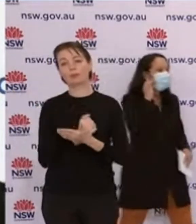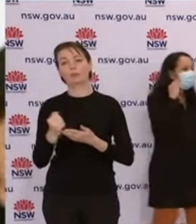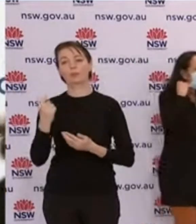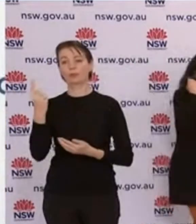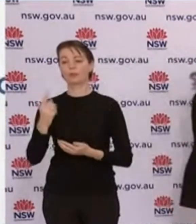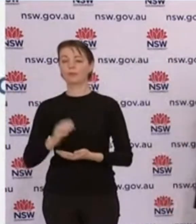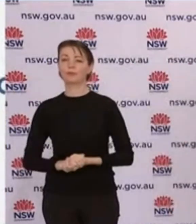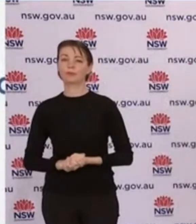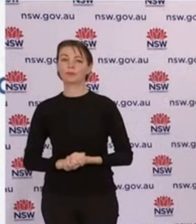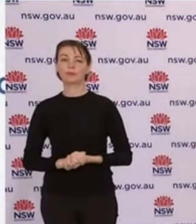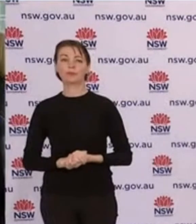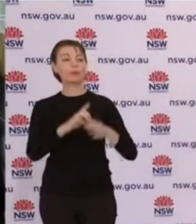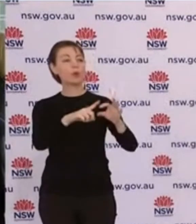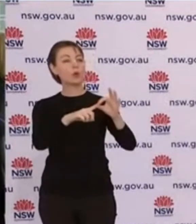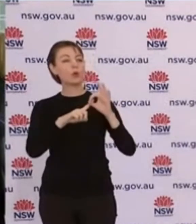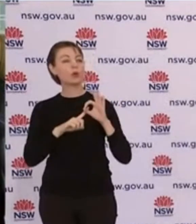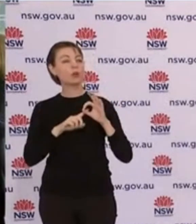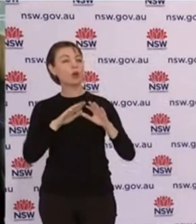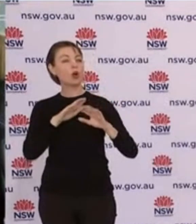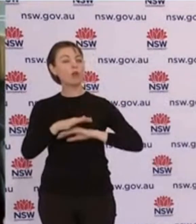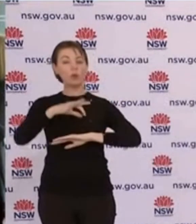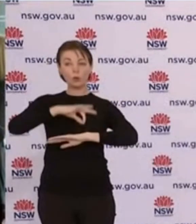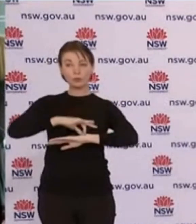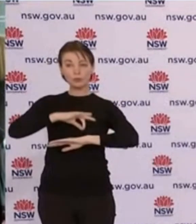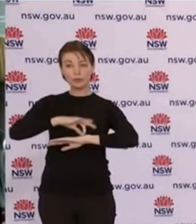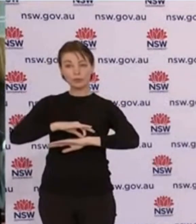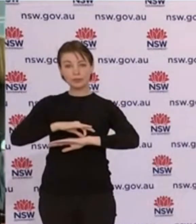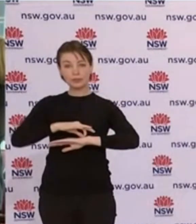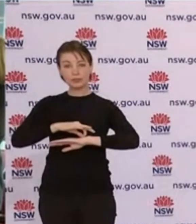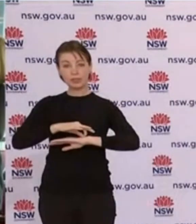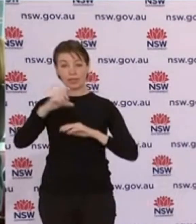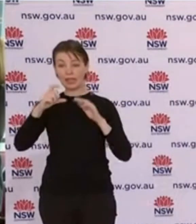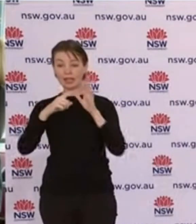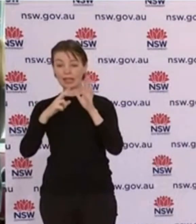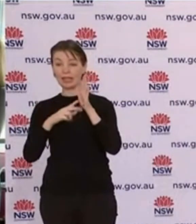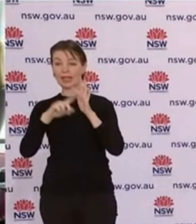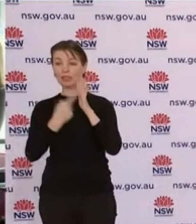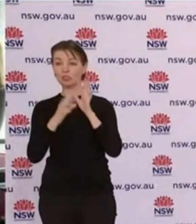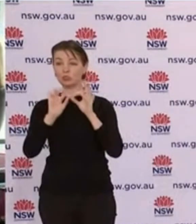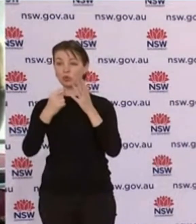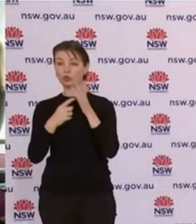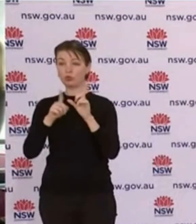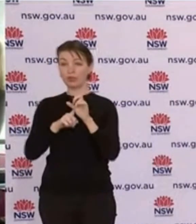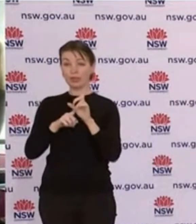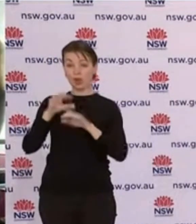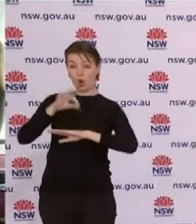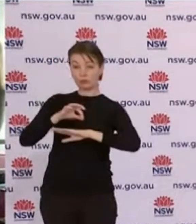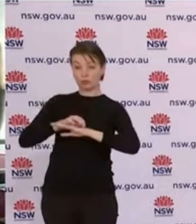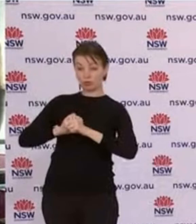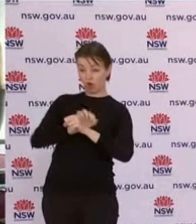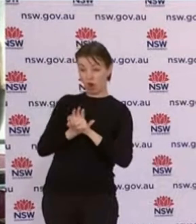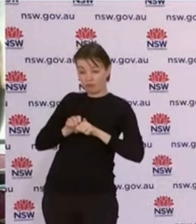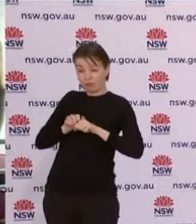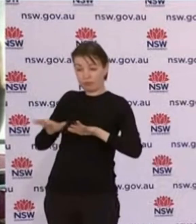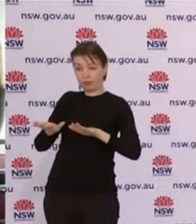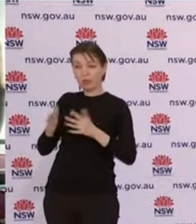Gale, could you just on hospitals, could you confirm the size of the cluster at Canterbury Hospital now? And also at Westmead, we're